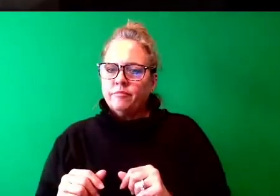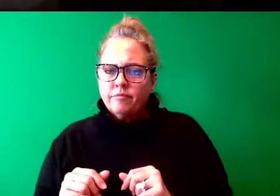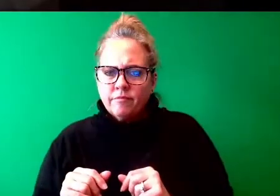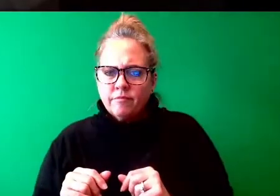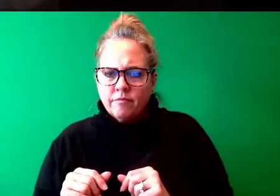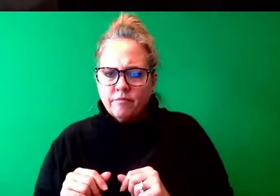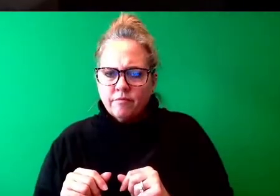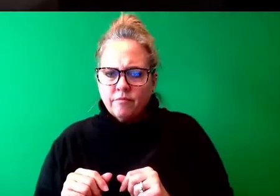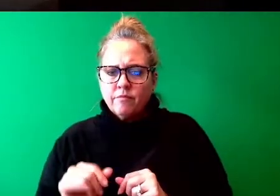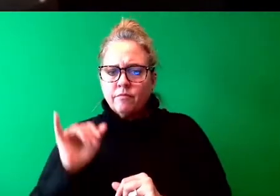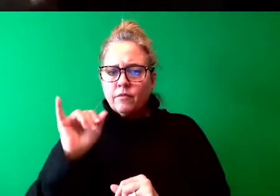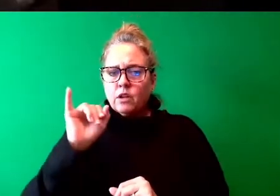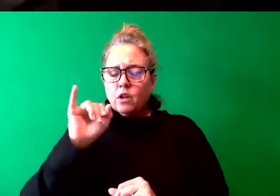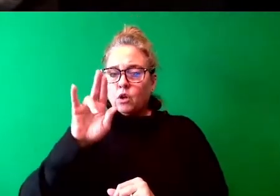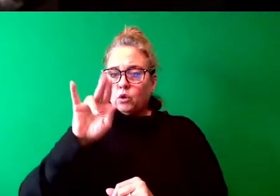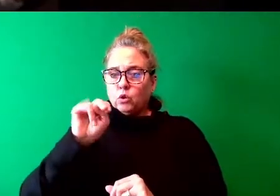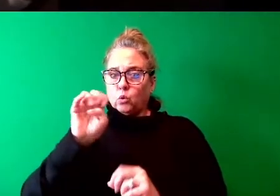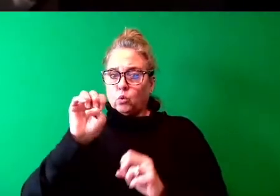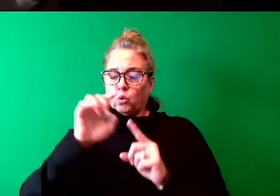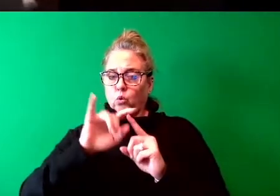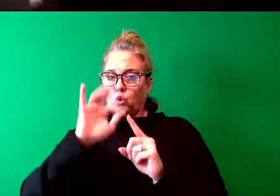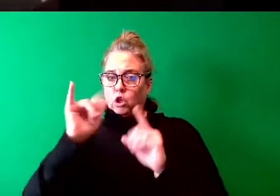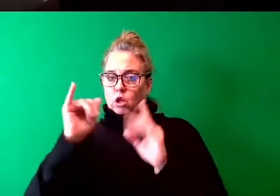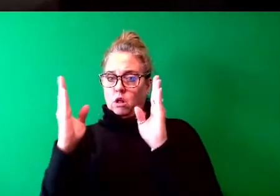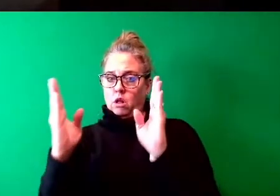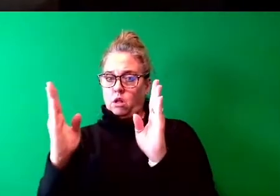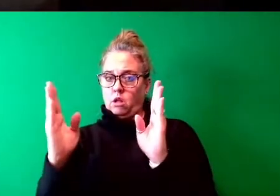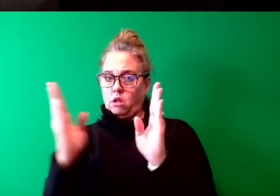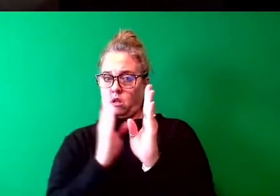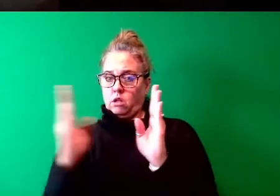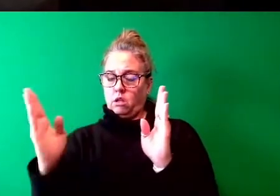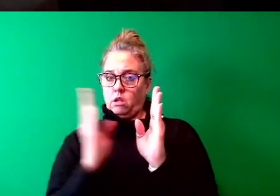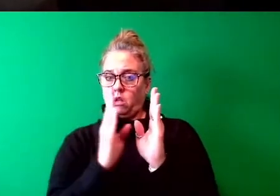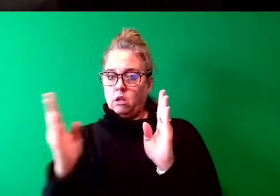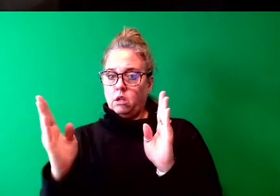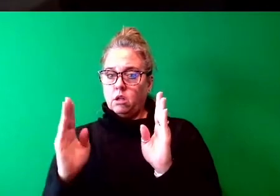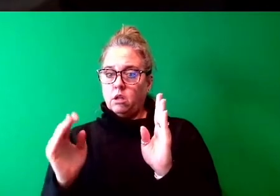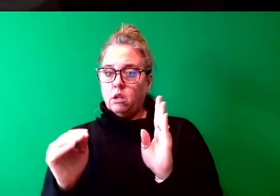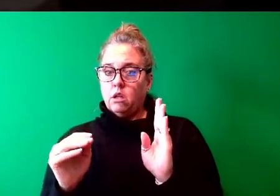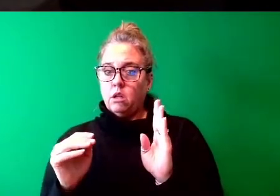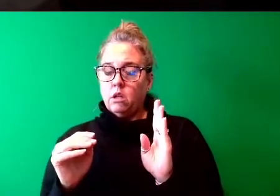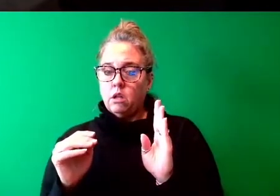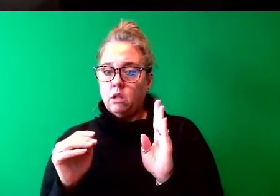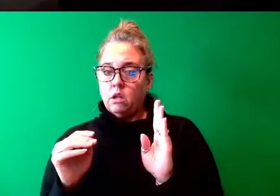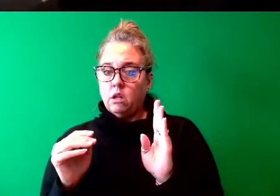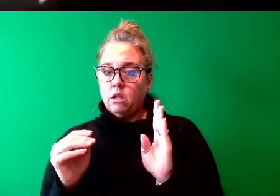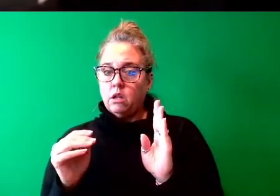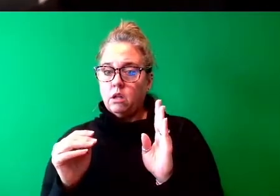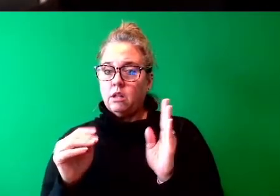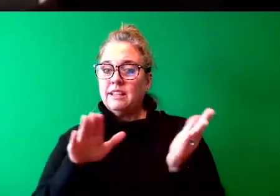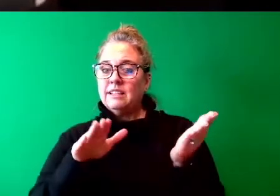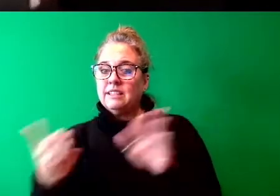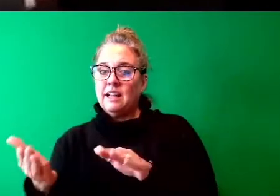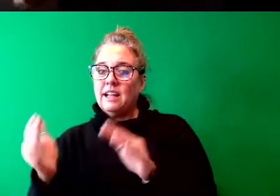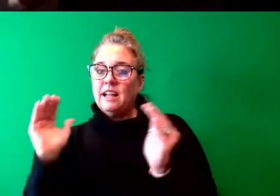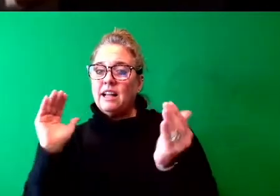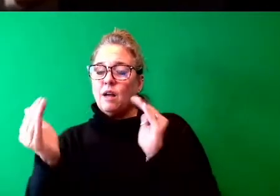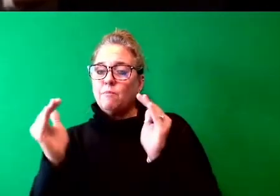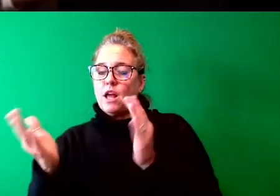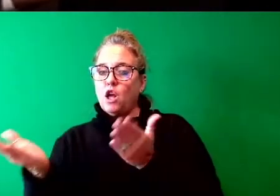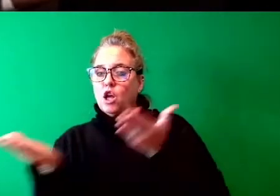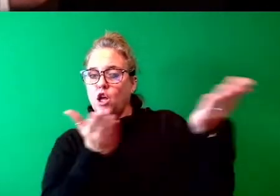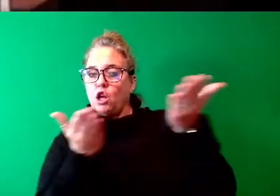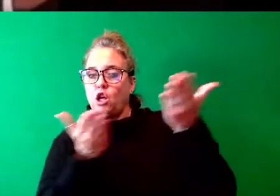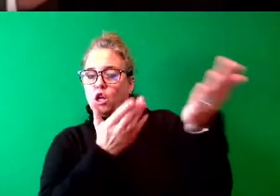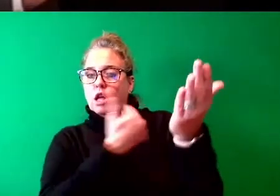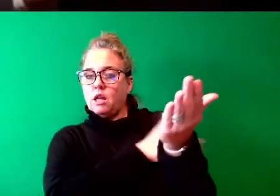our March to about July. Thankfully, the deaths did not mirror the hospitalizations and the